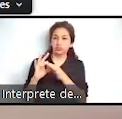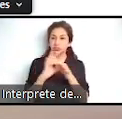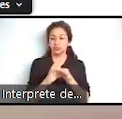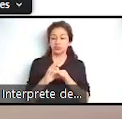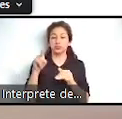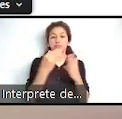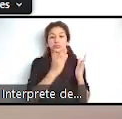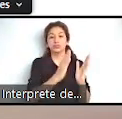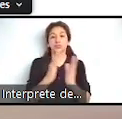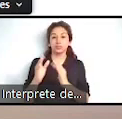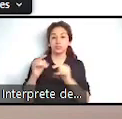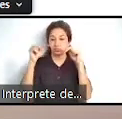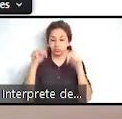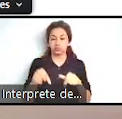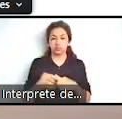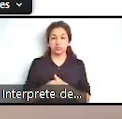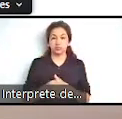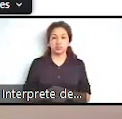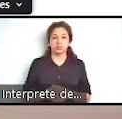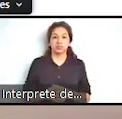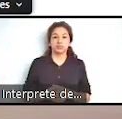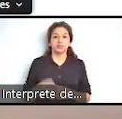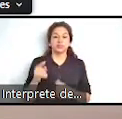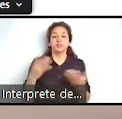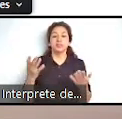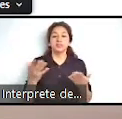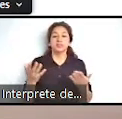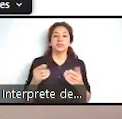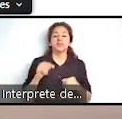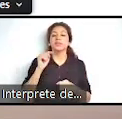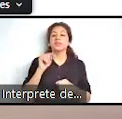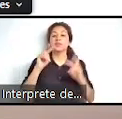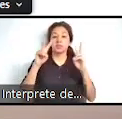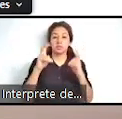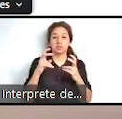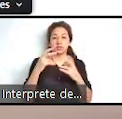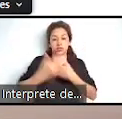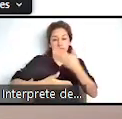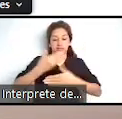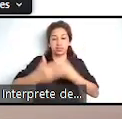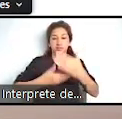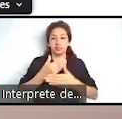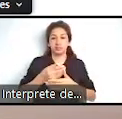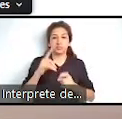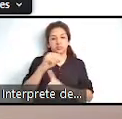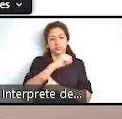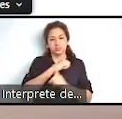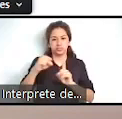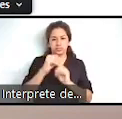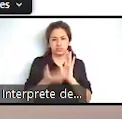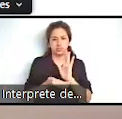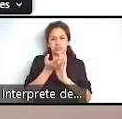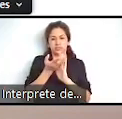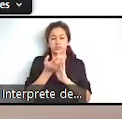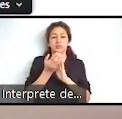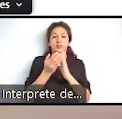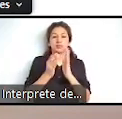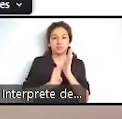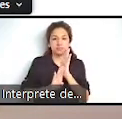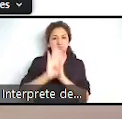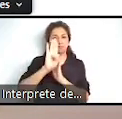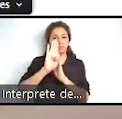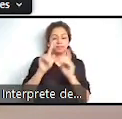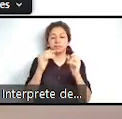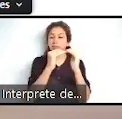alongside you when these fundamental processes like this one which sets the advances in order to create more